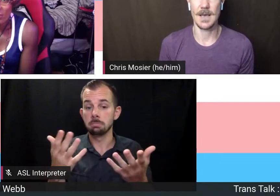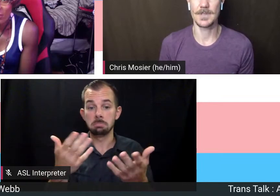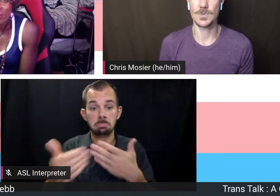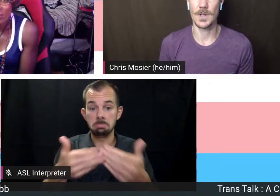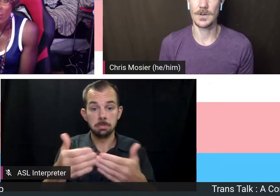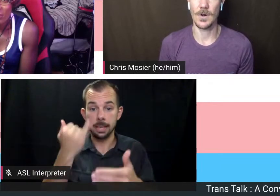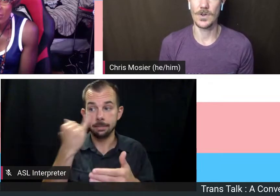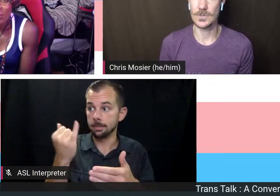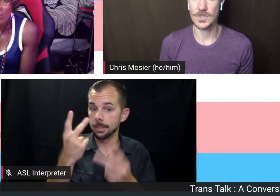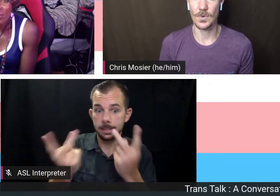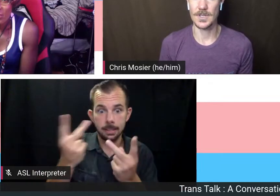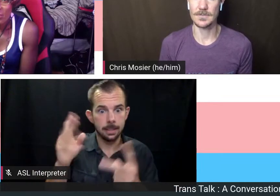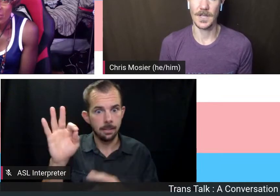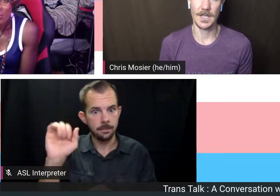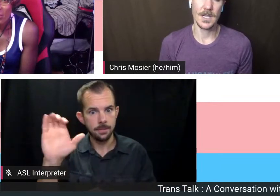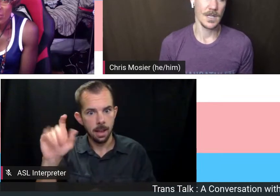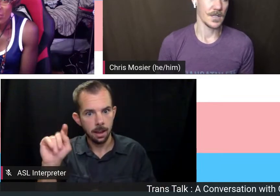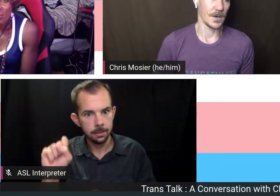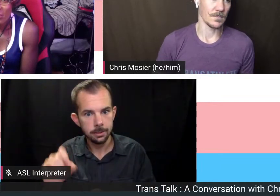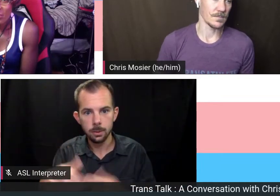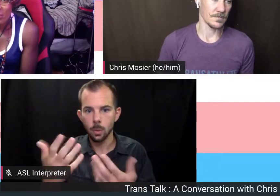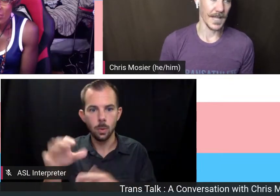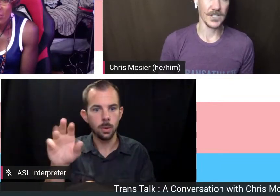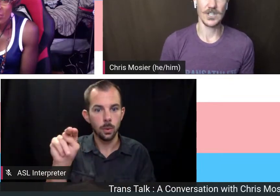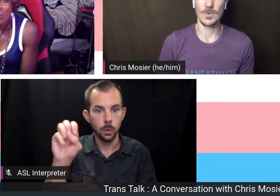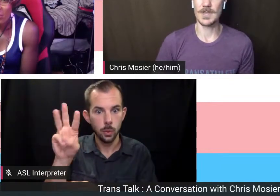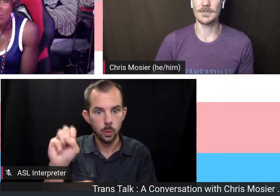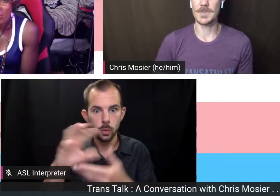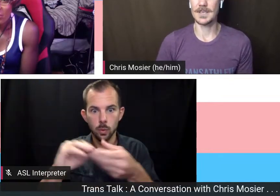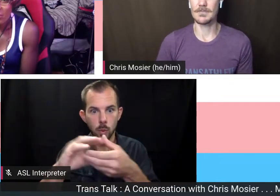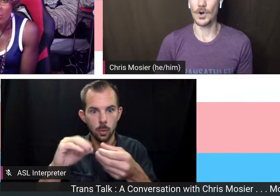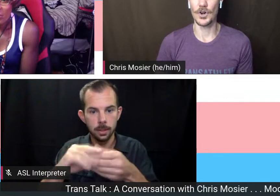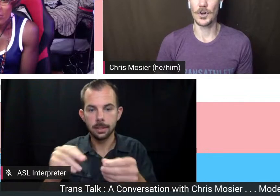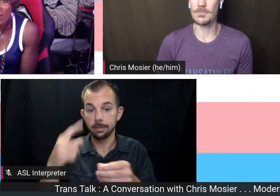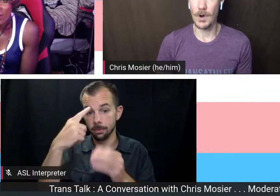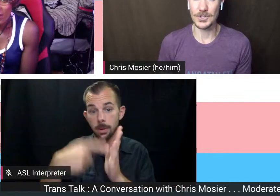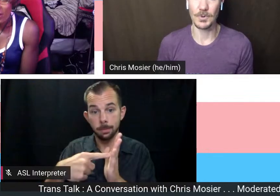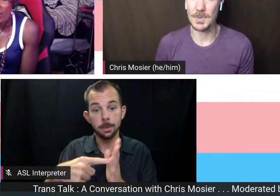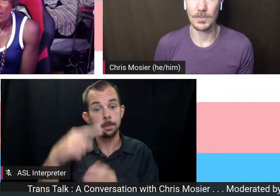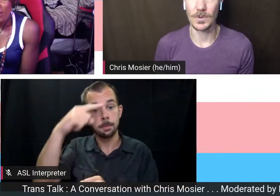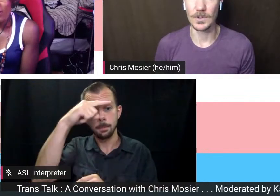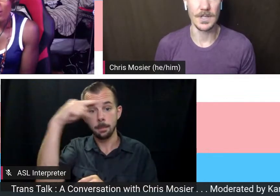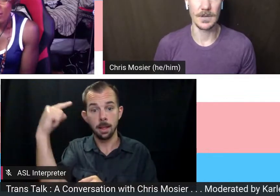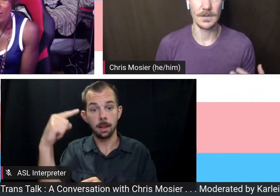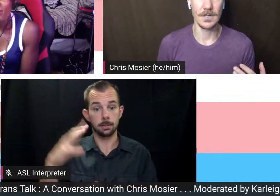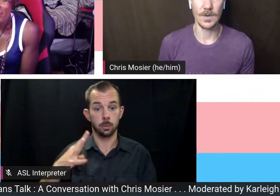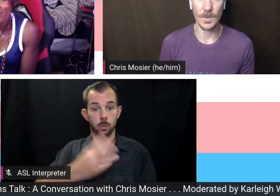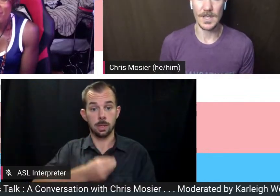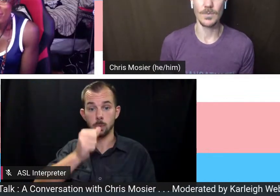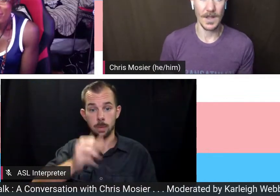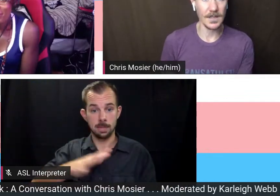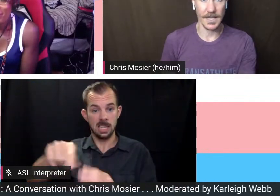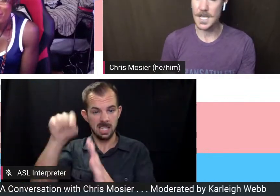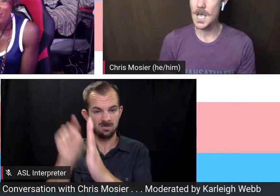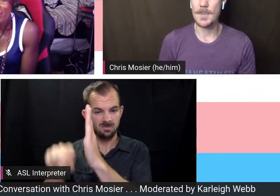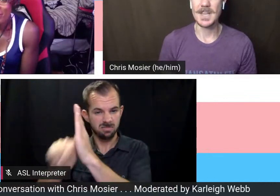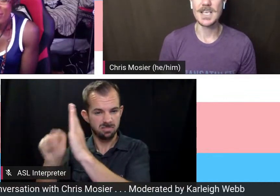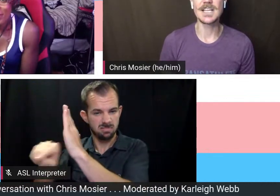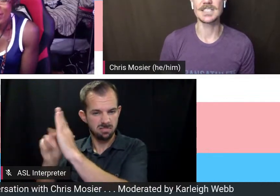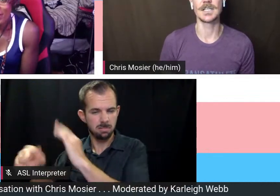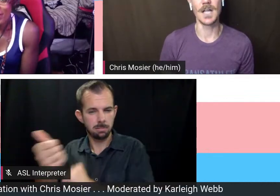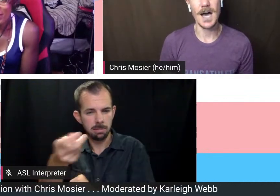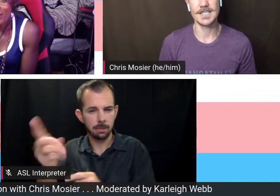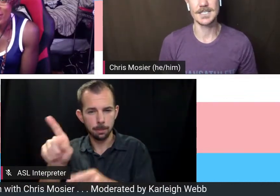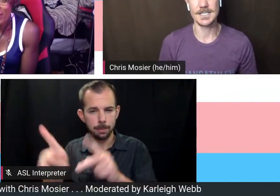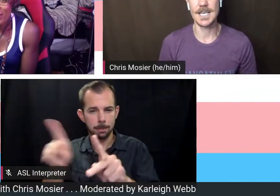of times this happens when there are news stories of like, Black trans women being murdered, multiple people in a week, right? Like, I mean,